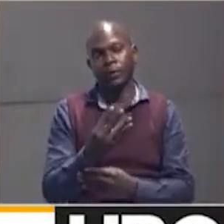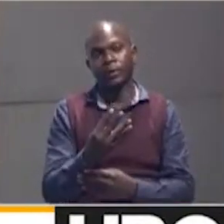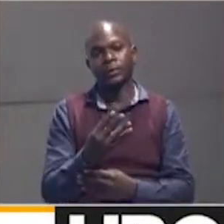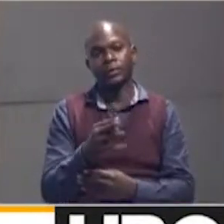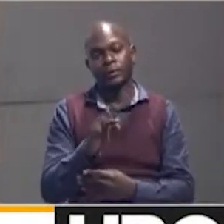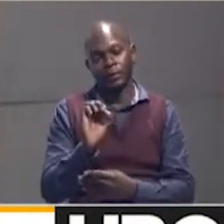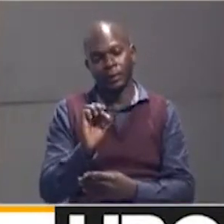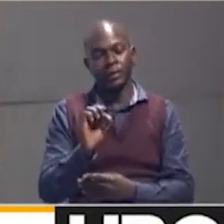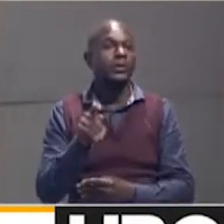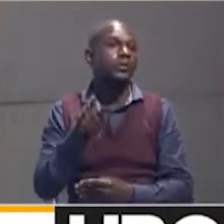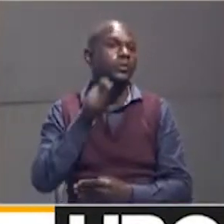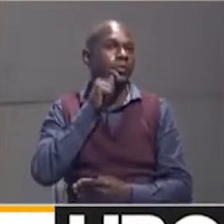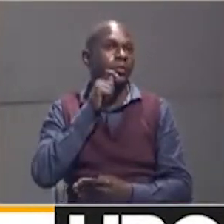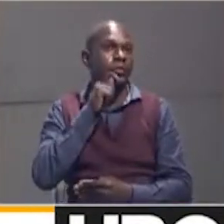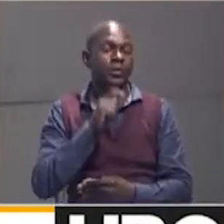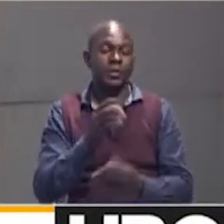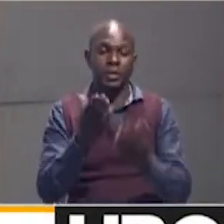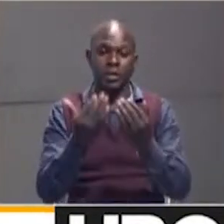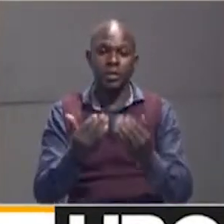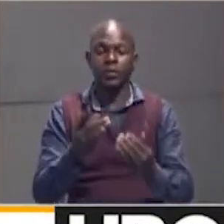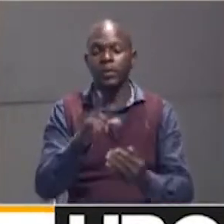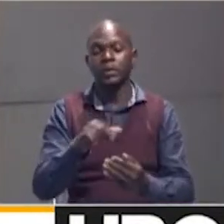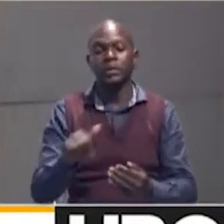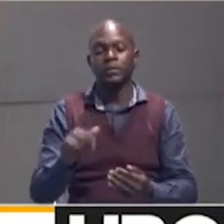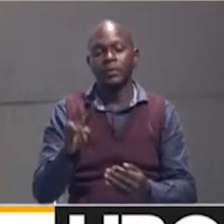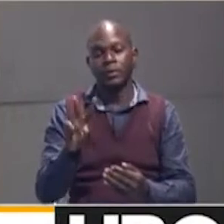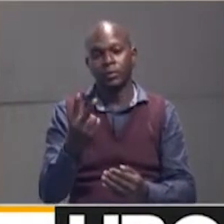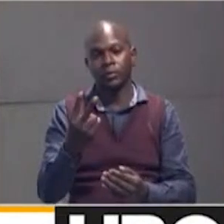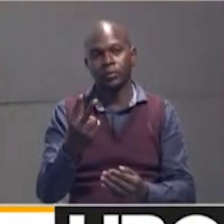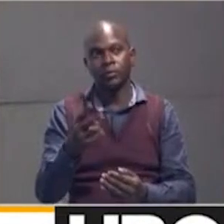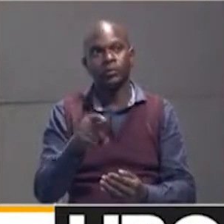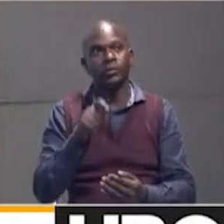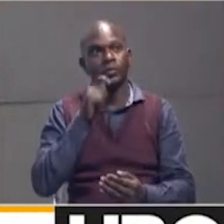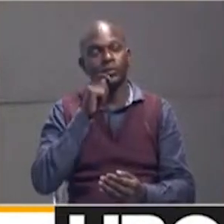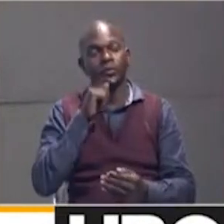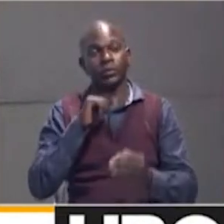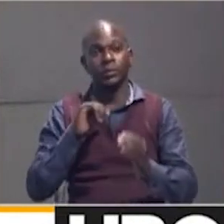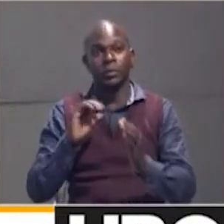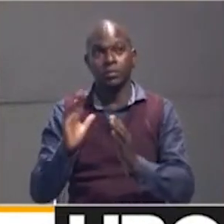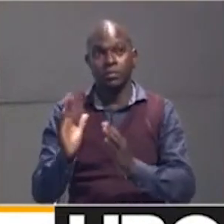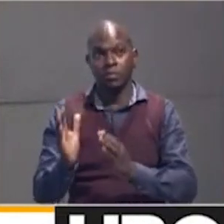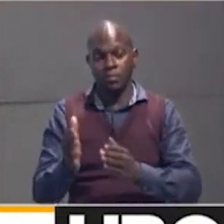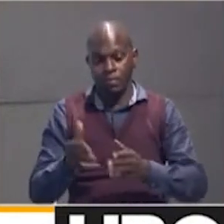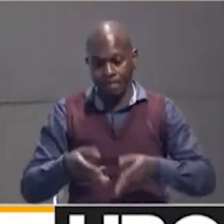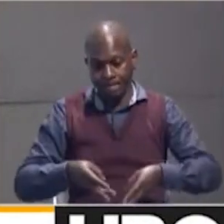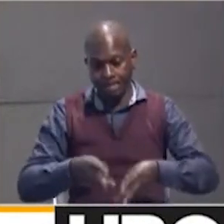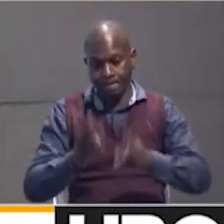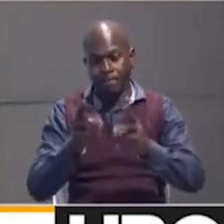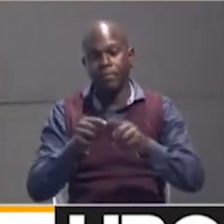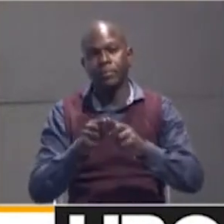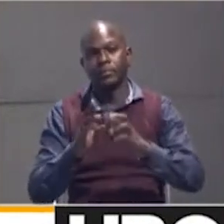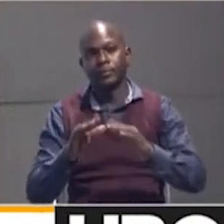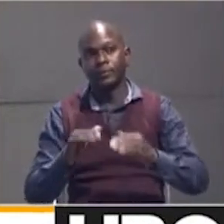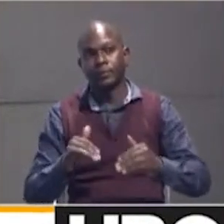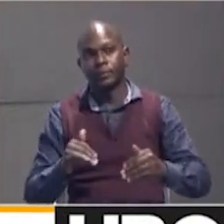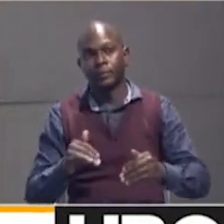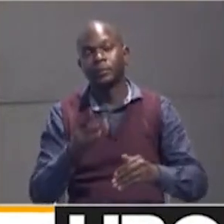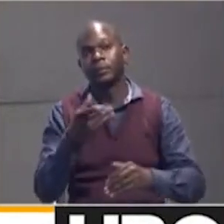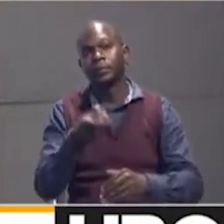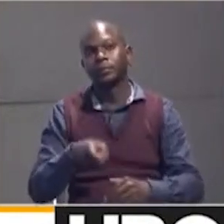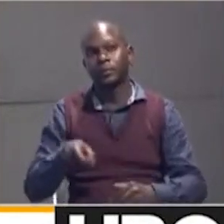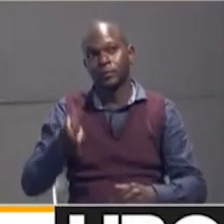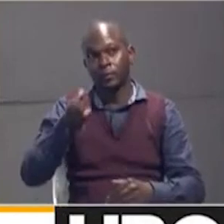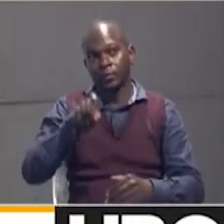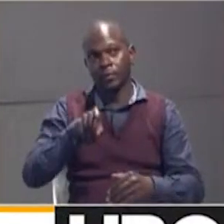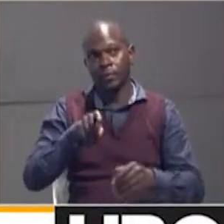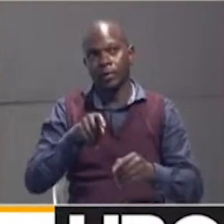now we are at 72 trillion. That would give you a trajectory where you think that maybe because the budget is increasing, we are also